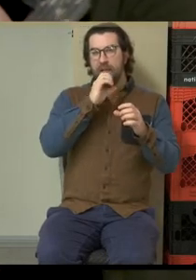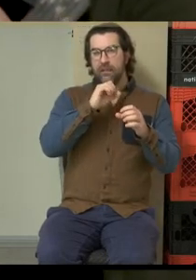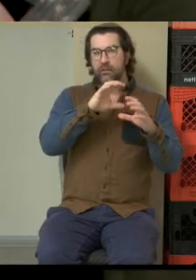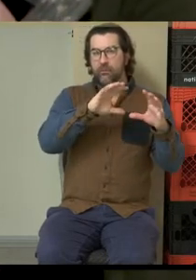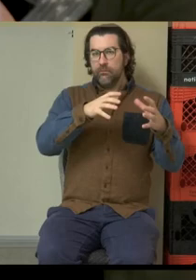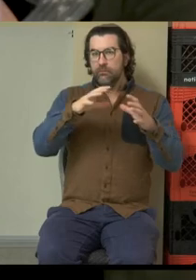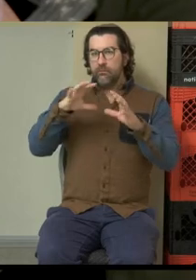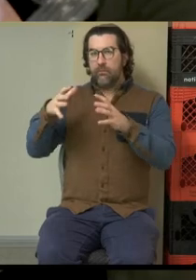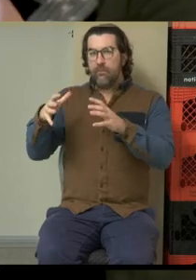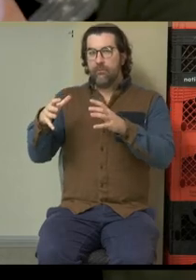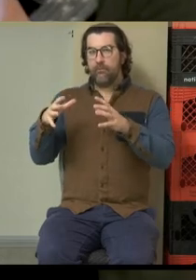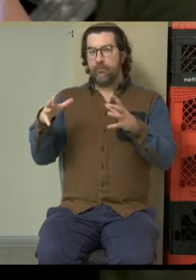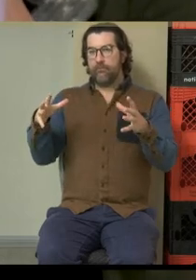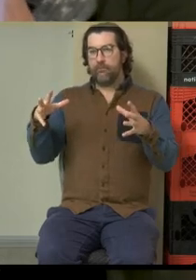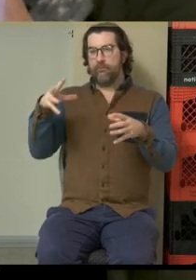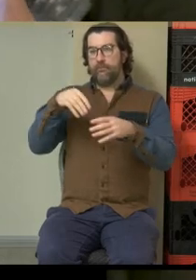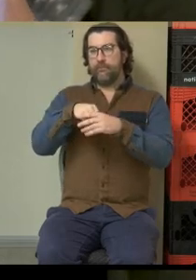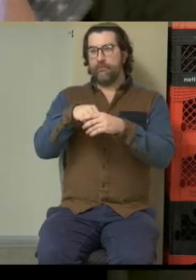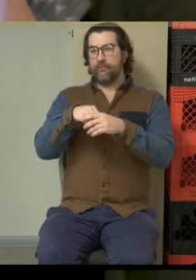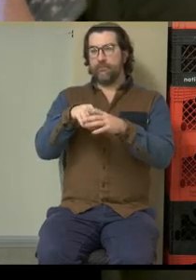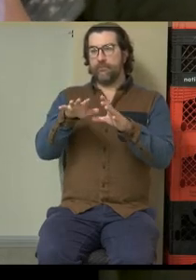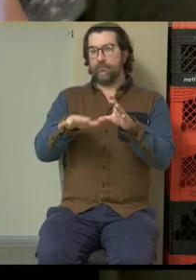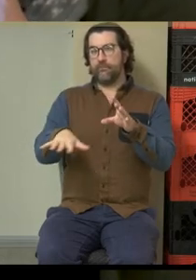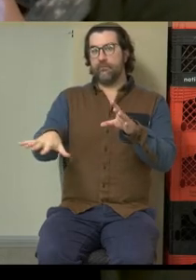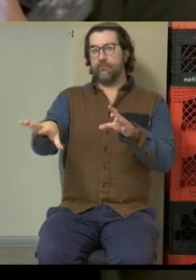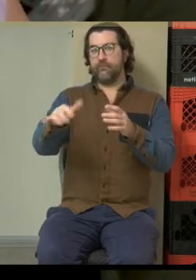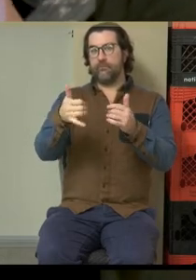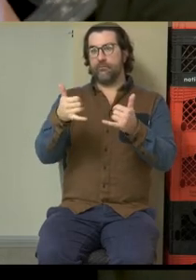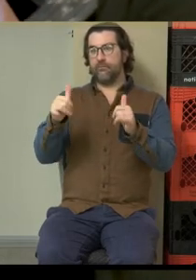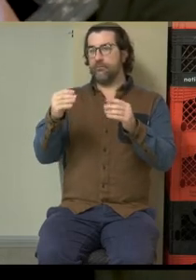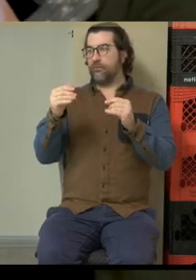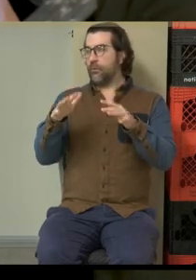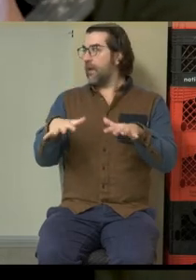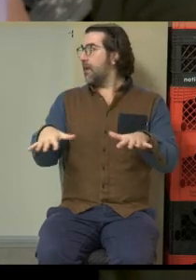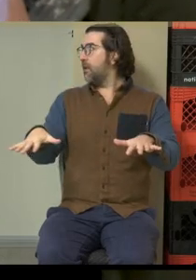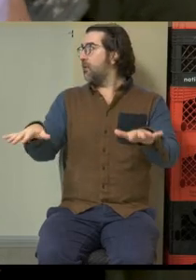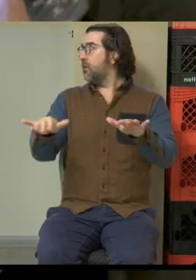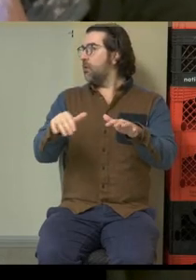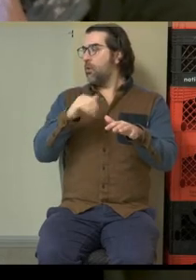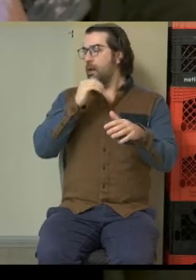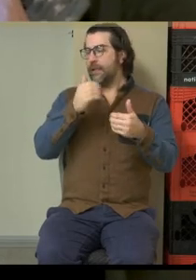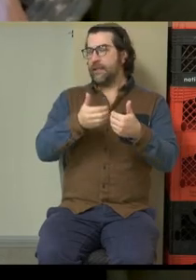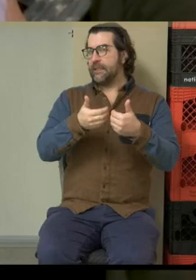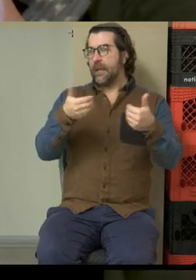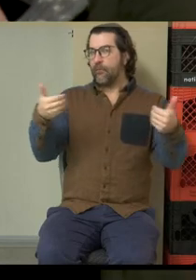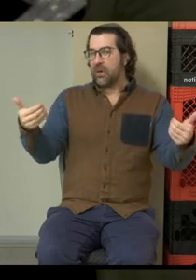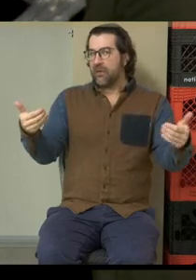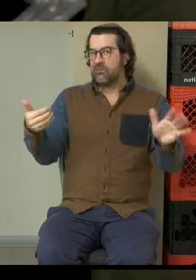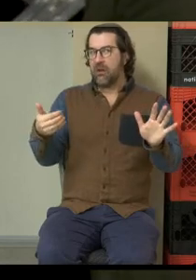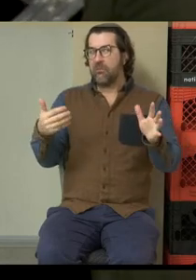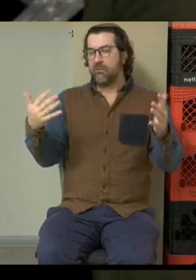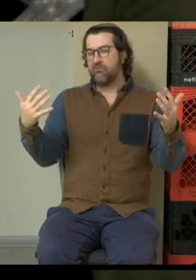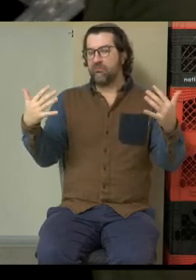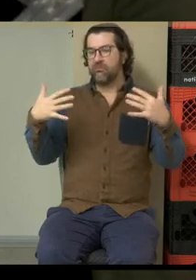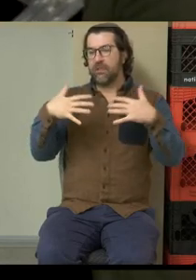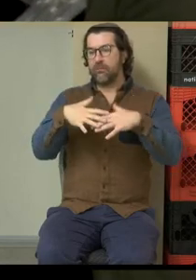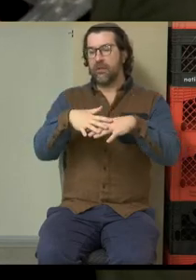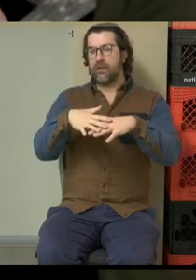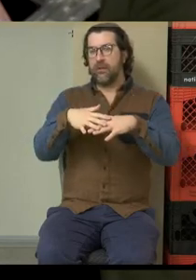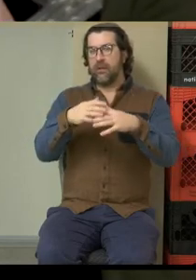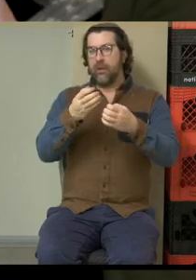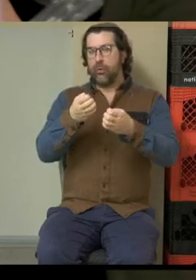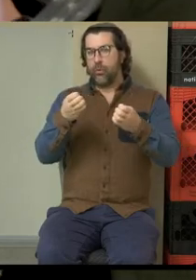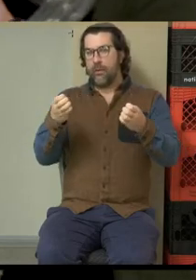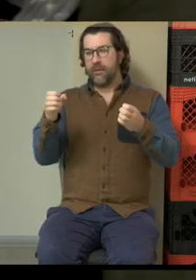groups and kind of all throughout the playground as well. So we're not separating them, but kind of integrating playground